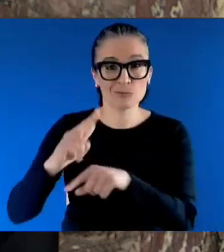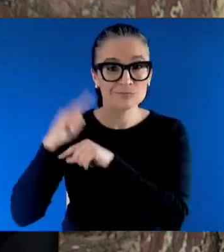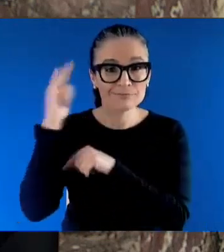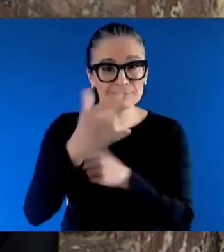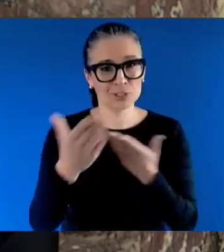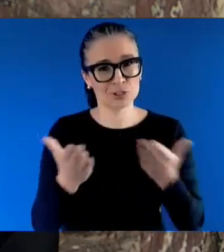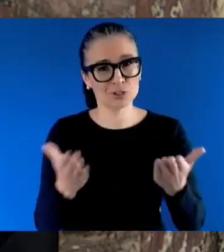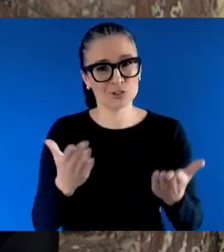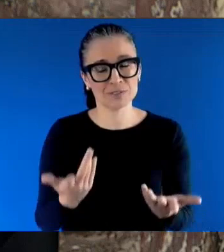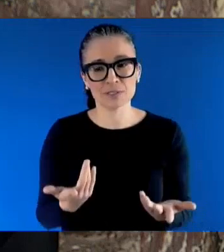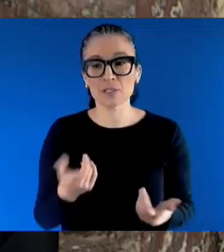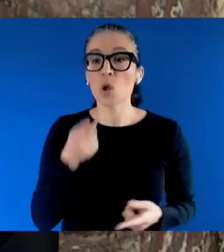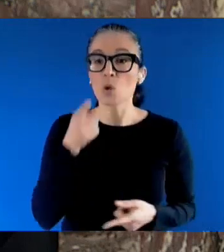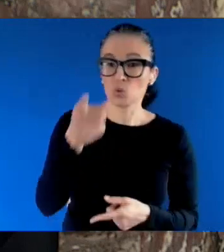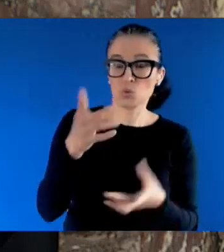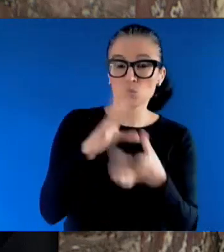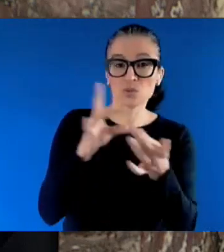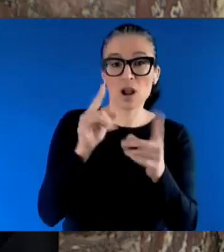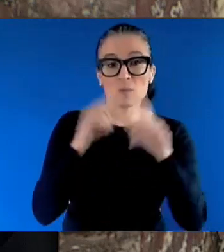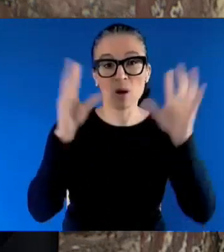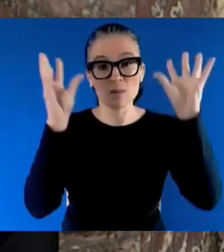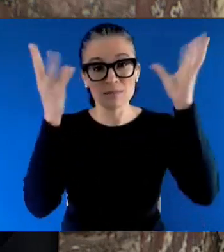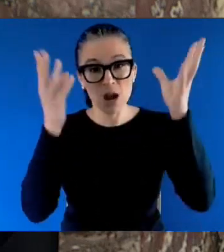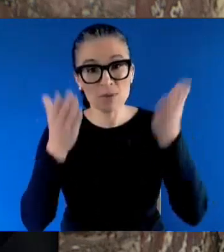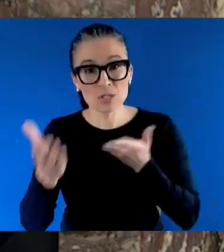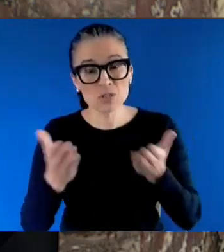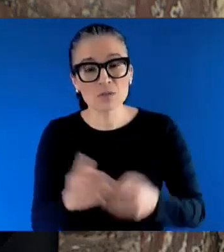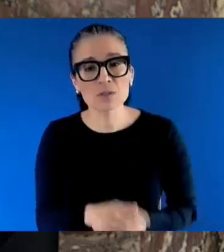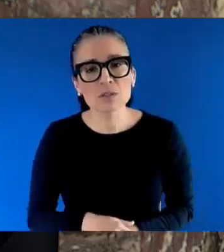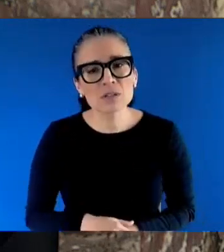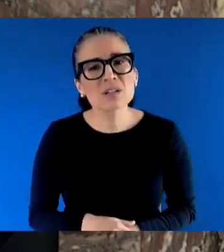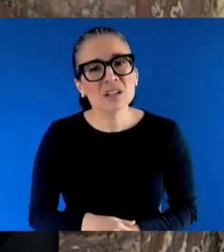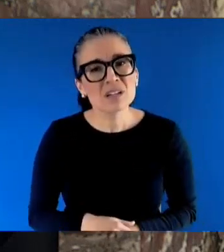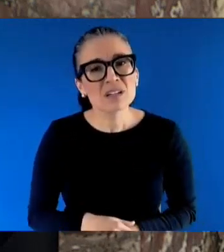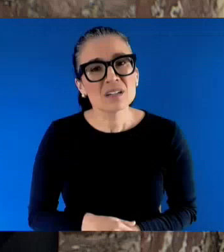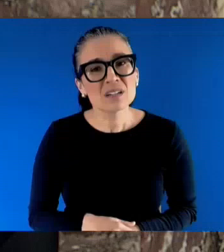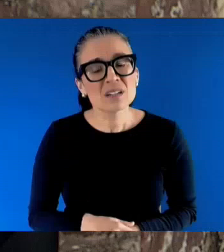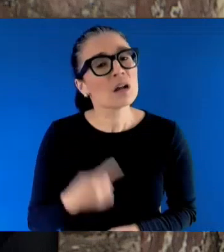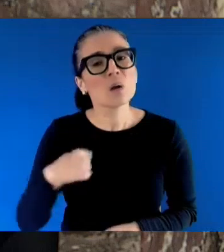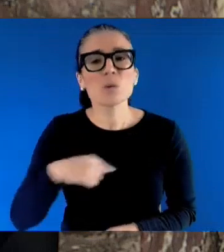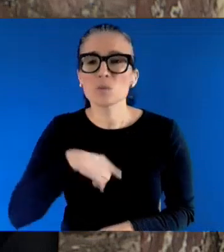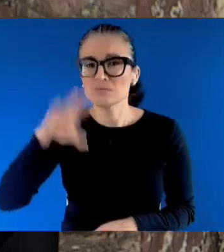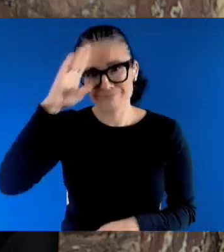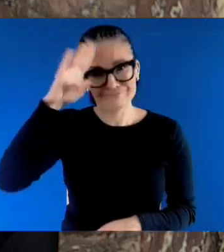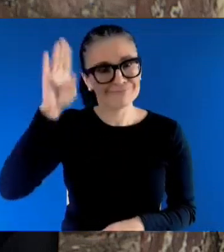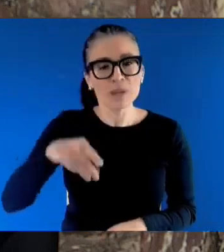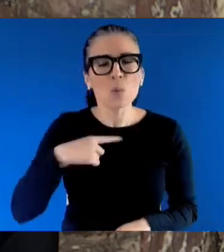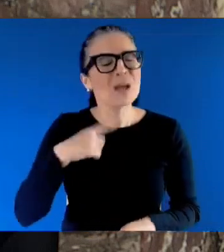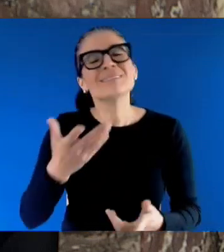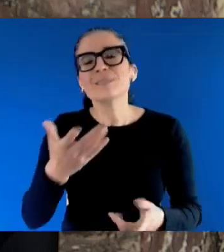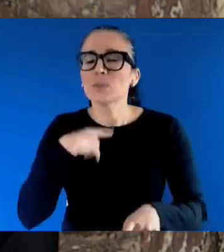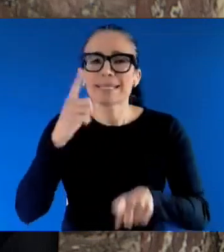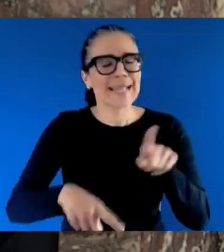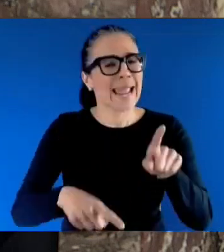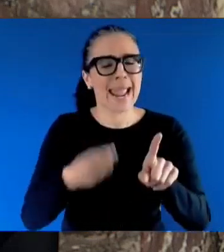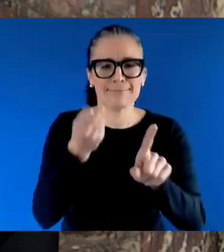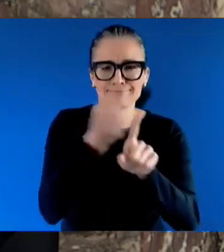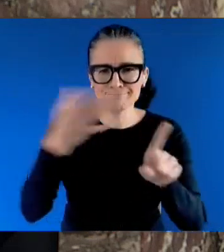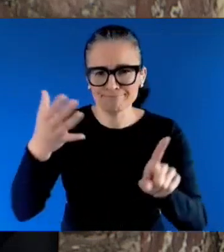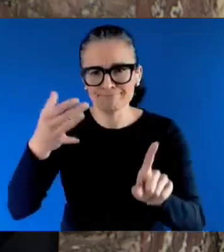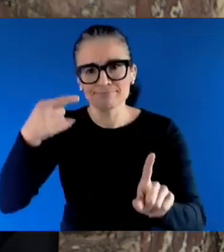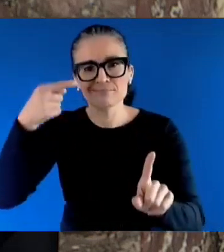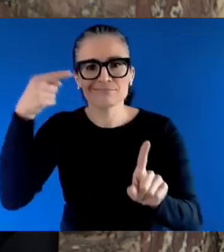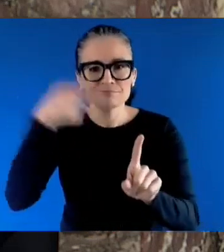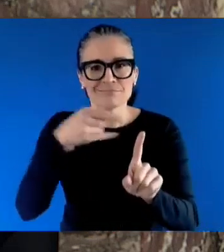he knows that we can't and we won't go into individual cases, although we express in every occasion